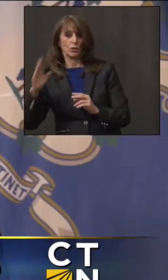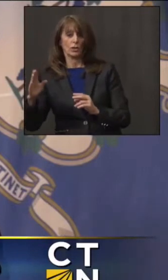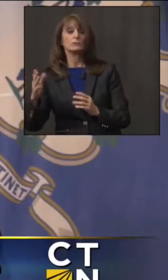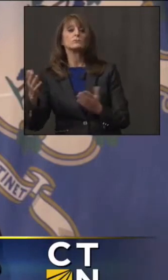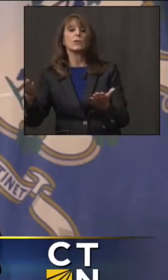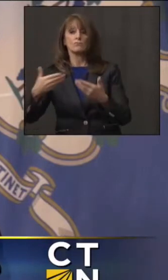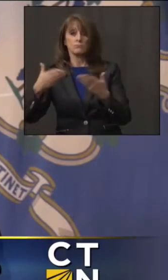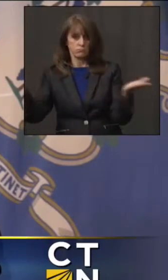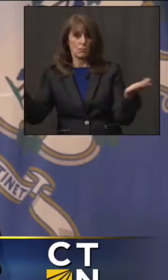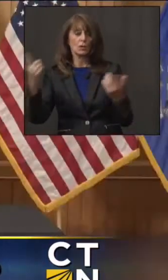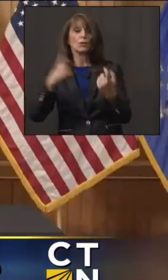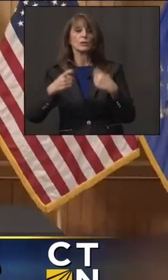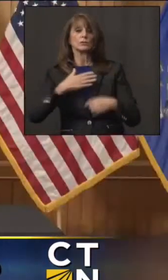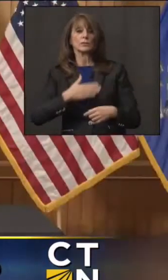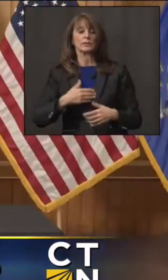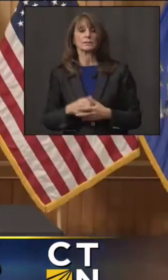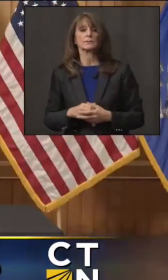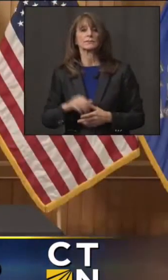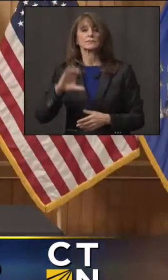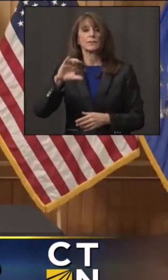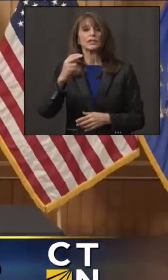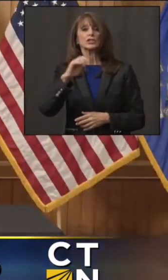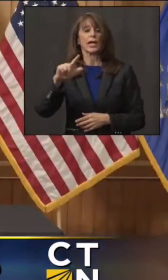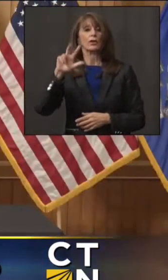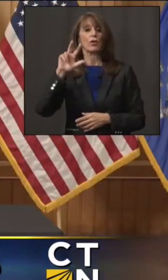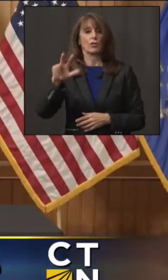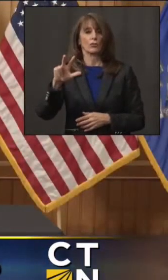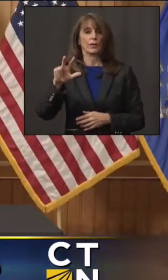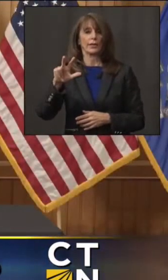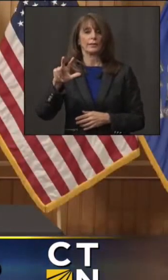questions? Channel 3 Eyewitness News.